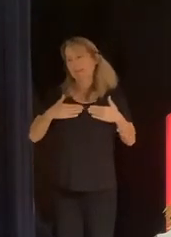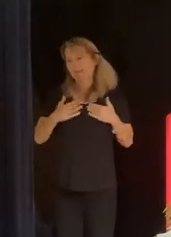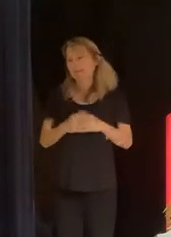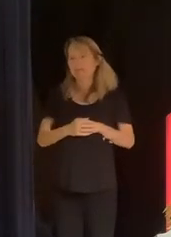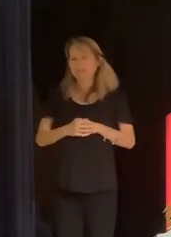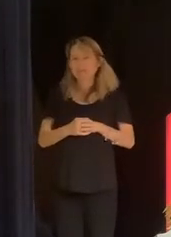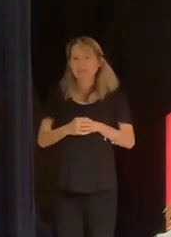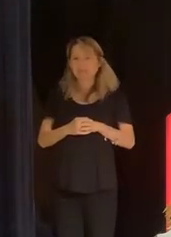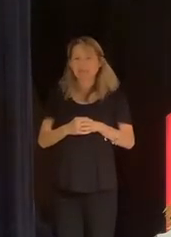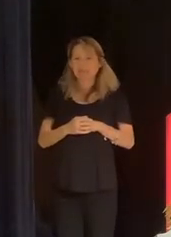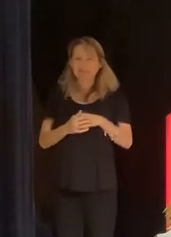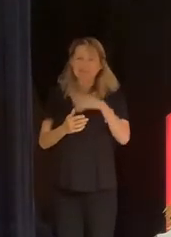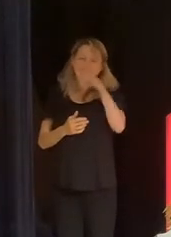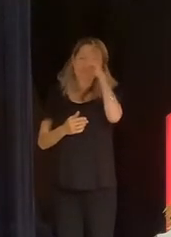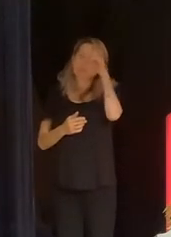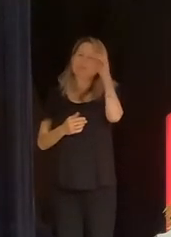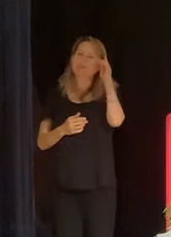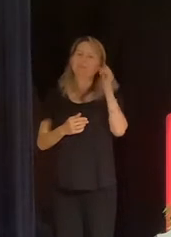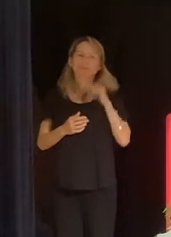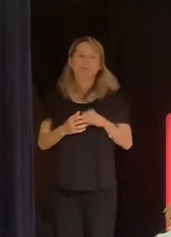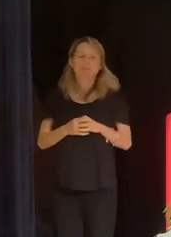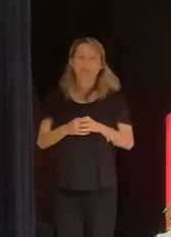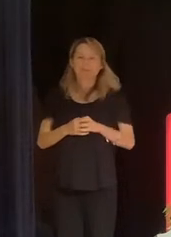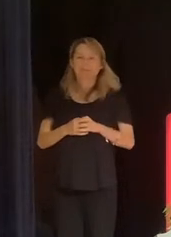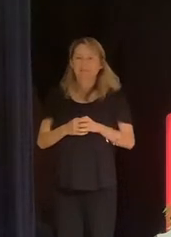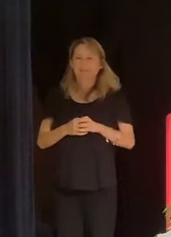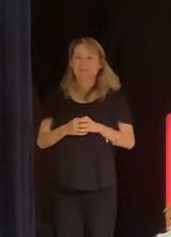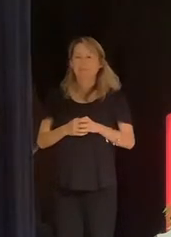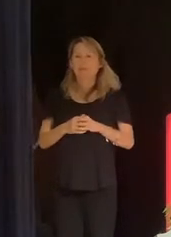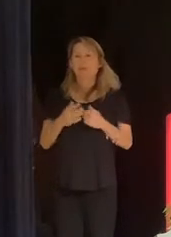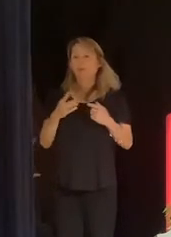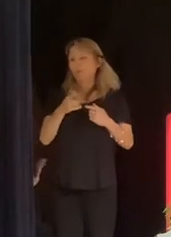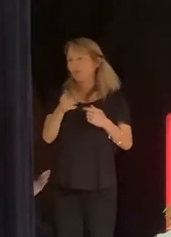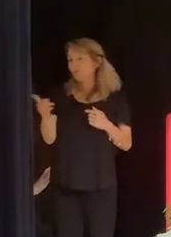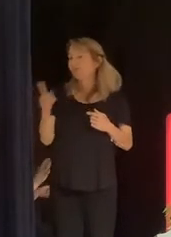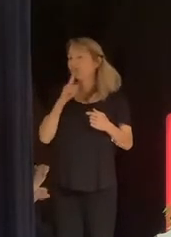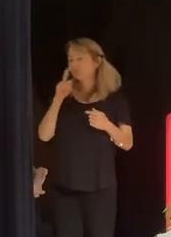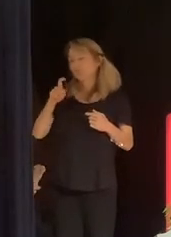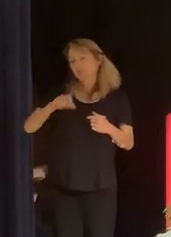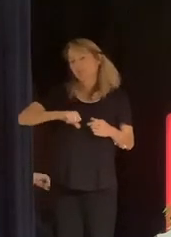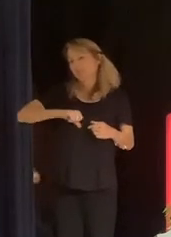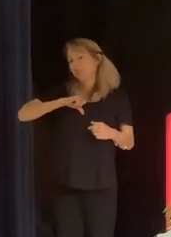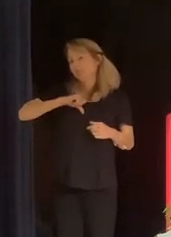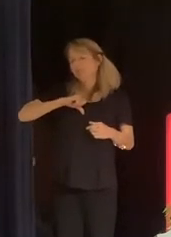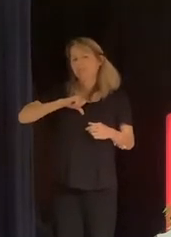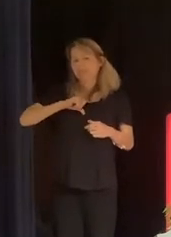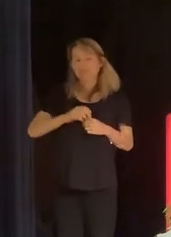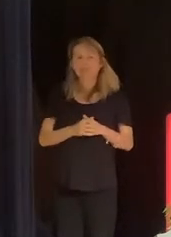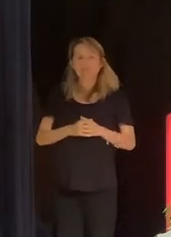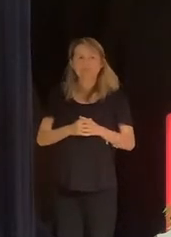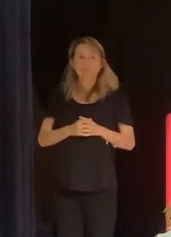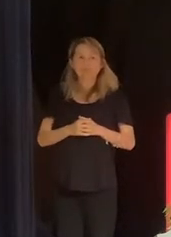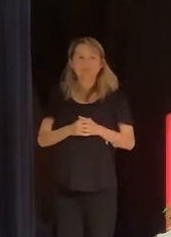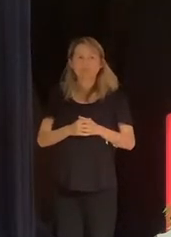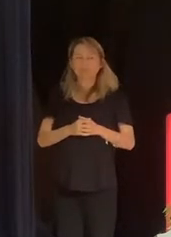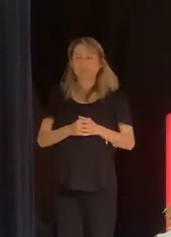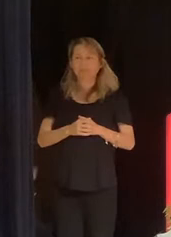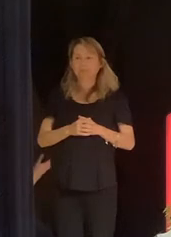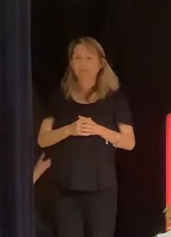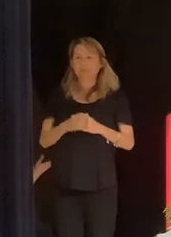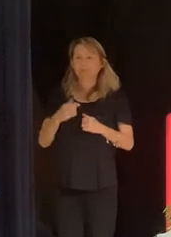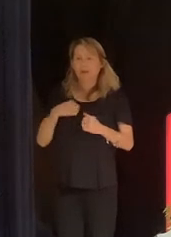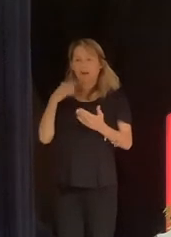day. This is a day that you can all be very proud of. I'm here to acknowledge